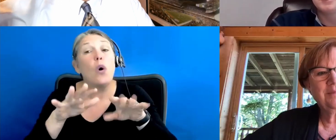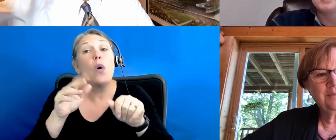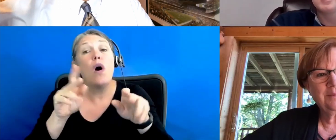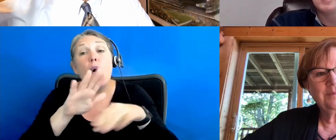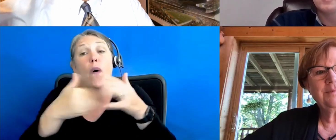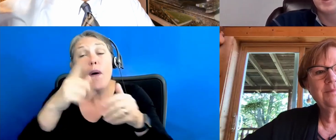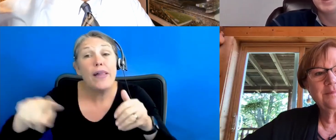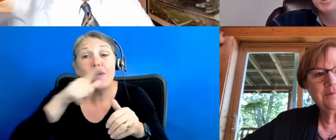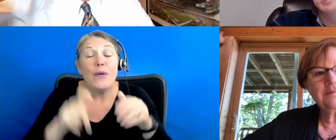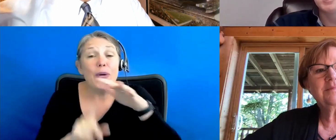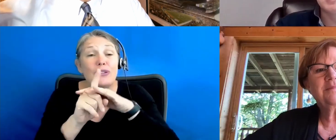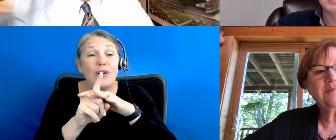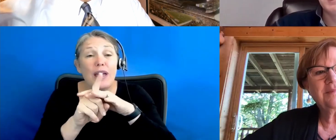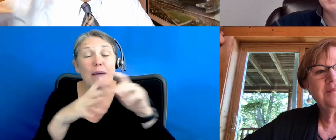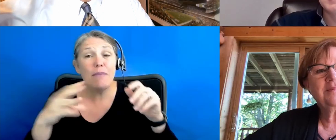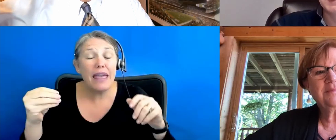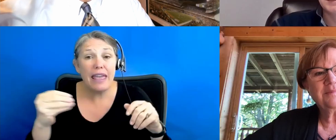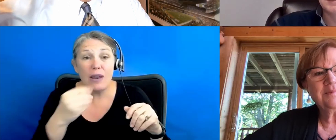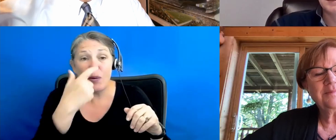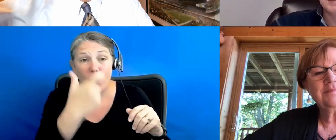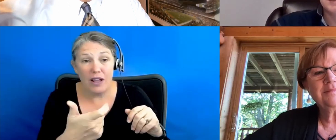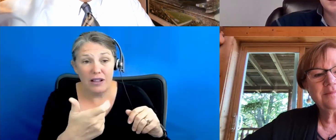and watched. Let's